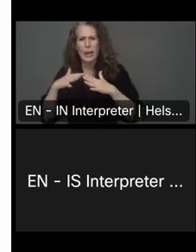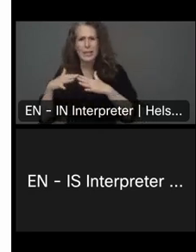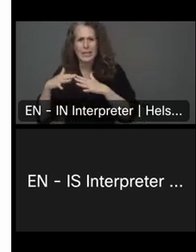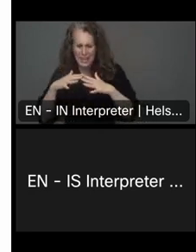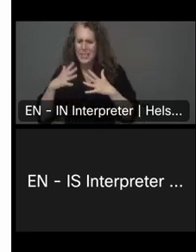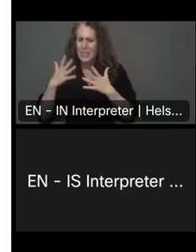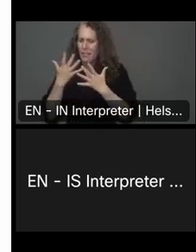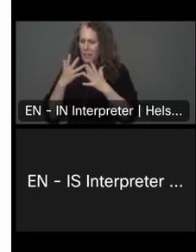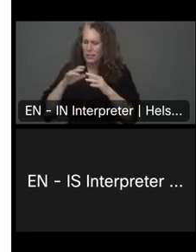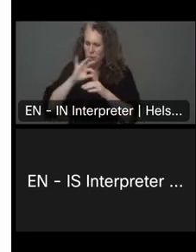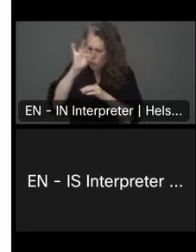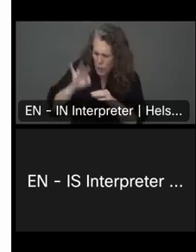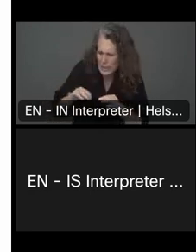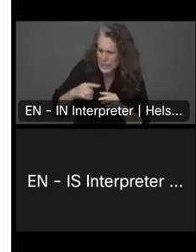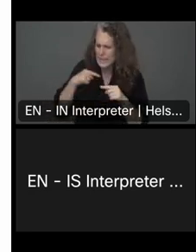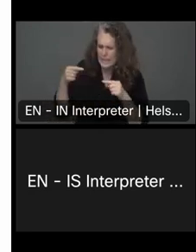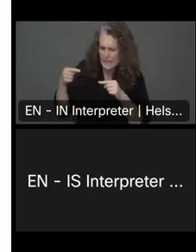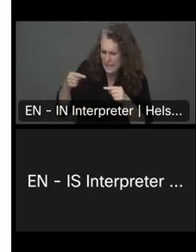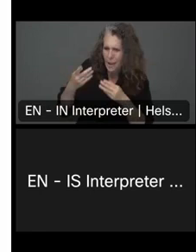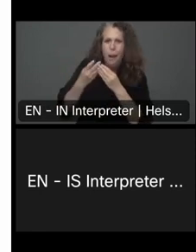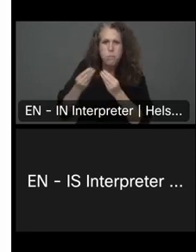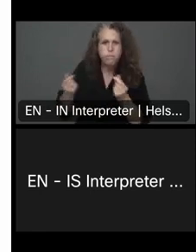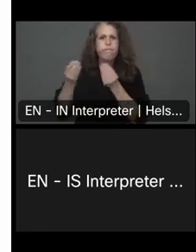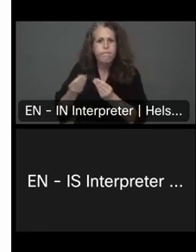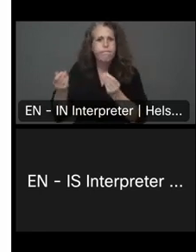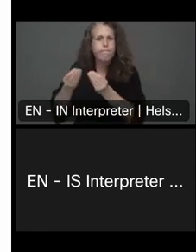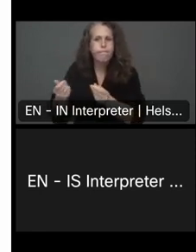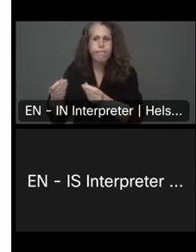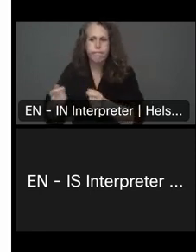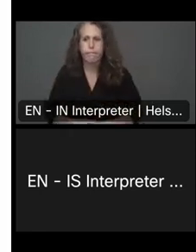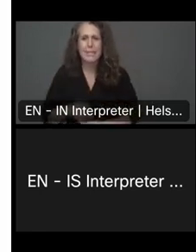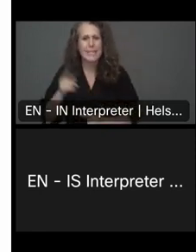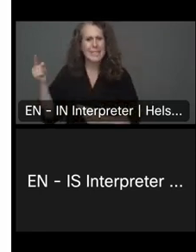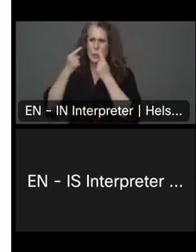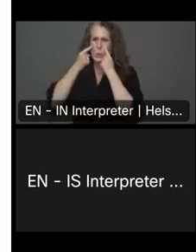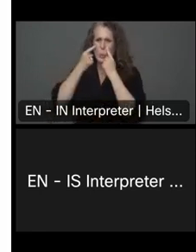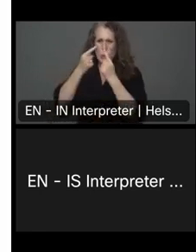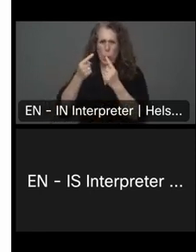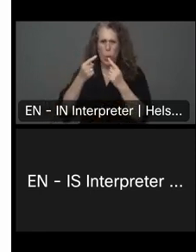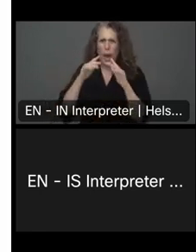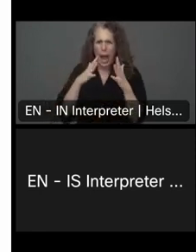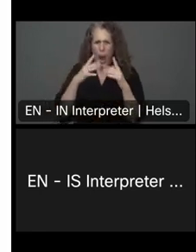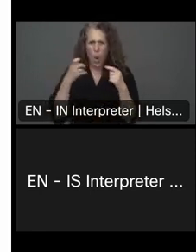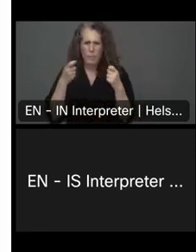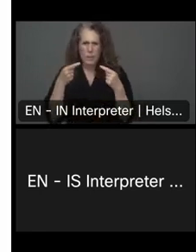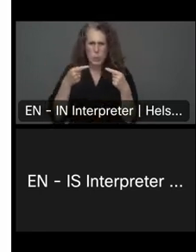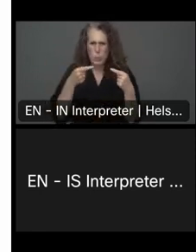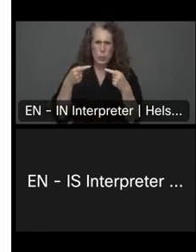resolved. In doing so, he has shown how this tension plays out on